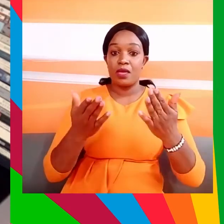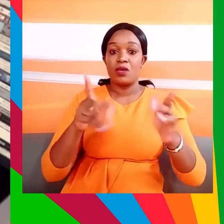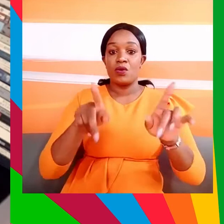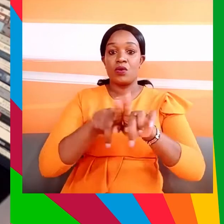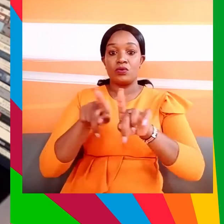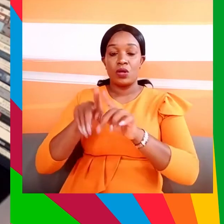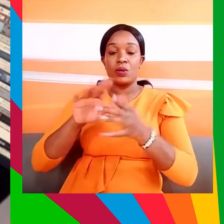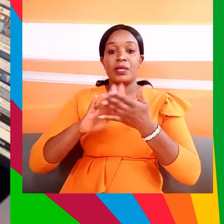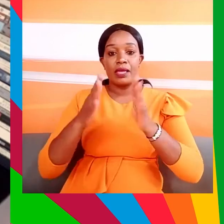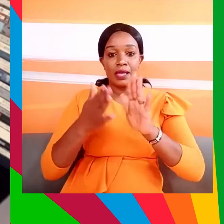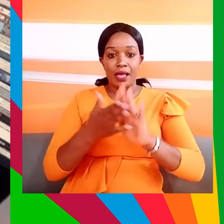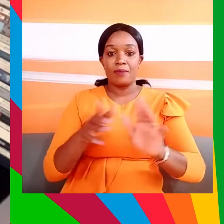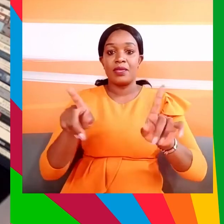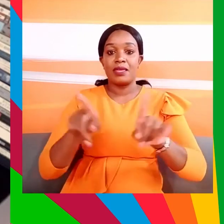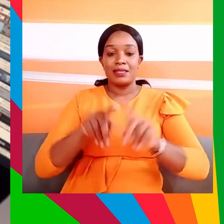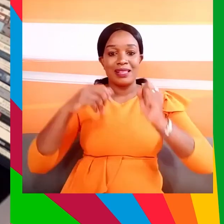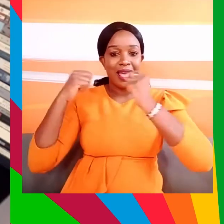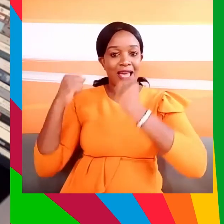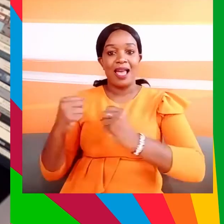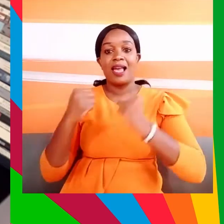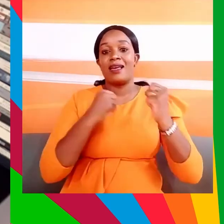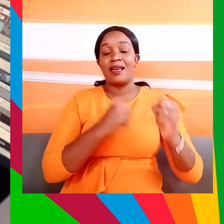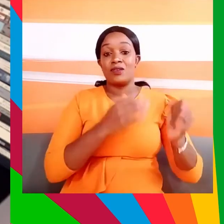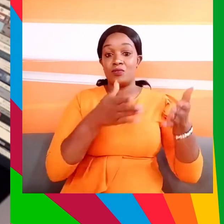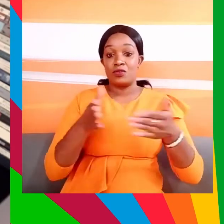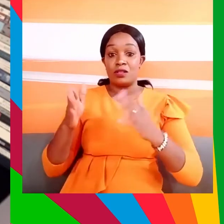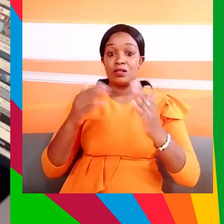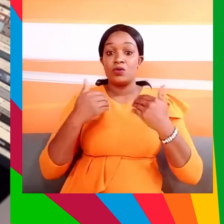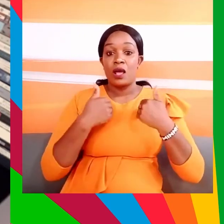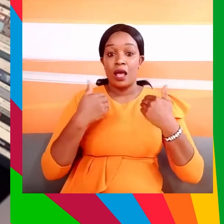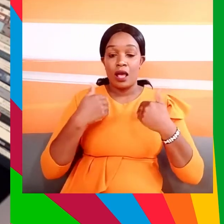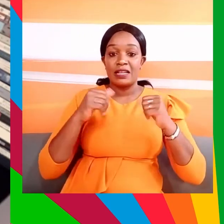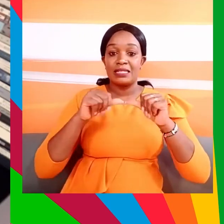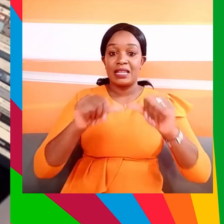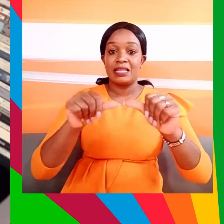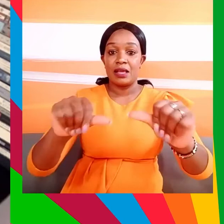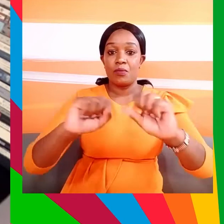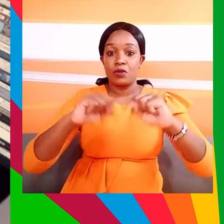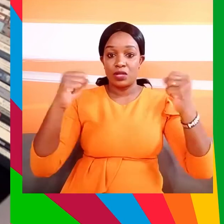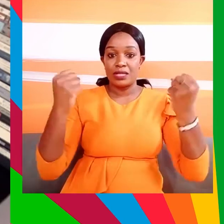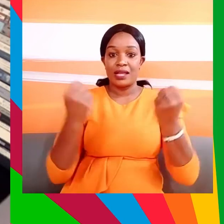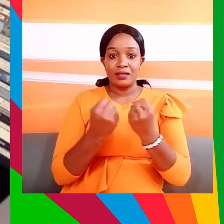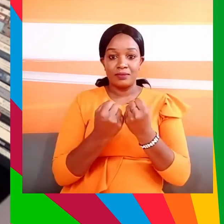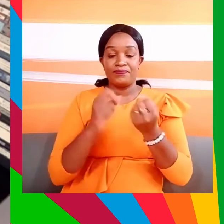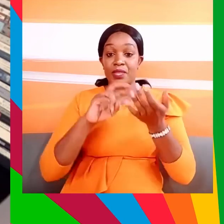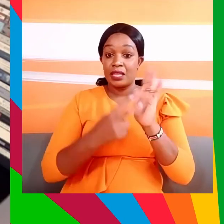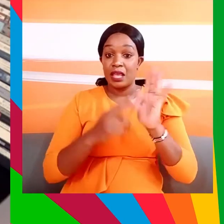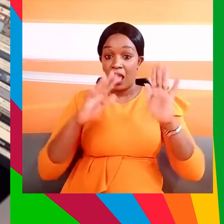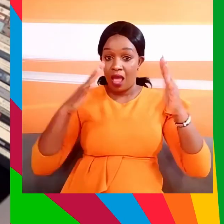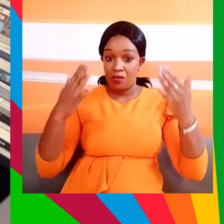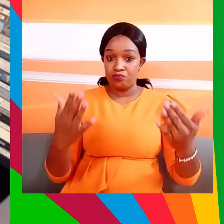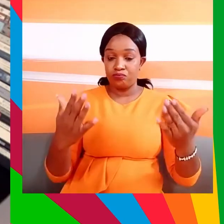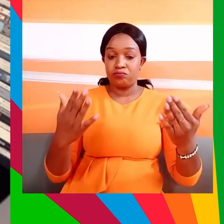unparalleled opportunity to build a more just and sustainable society. So, how do we, together, make this